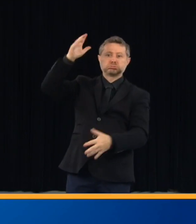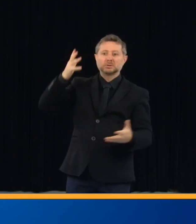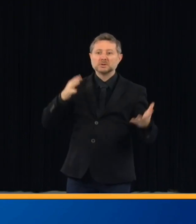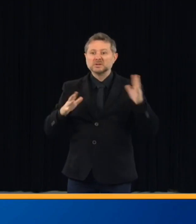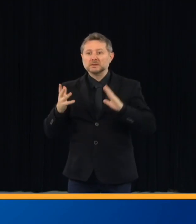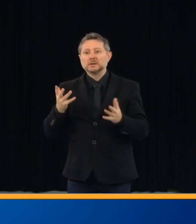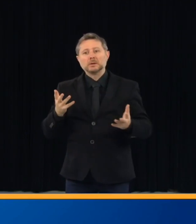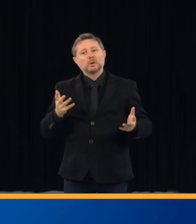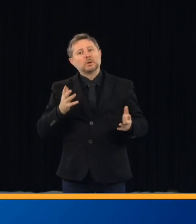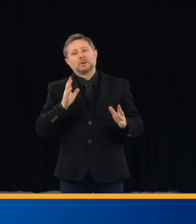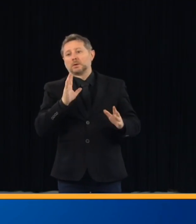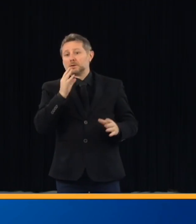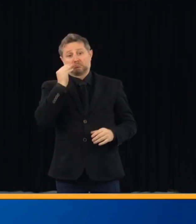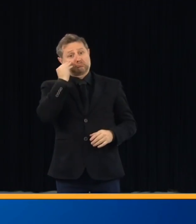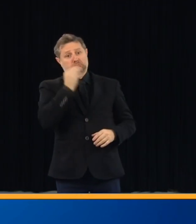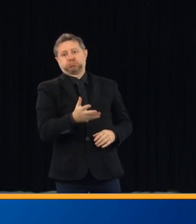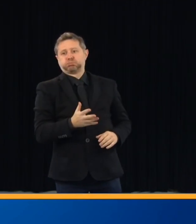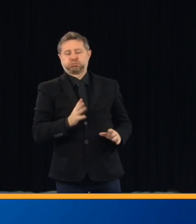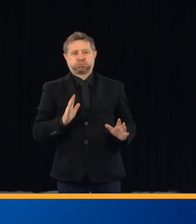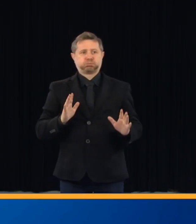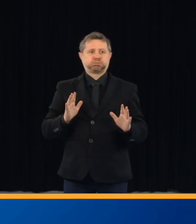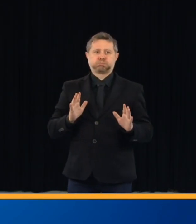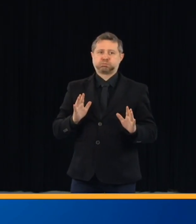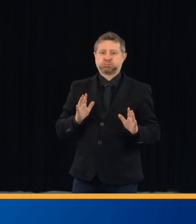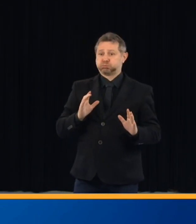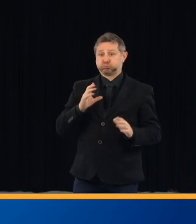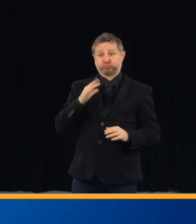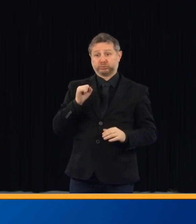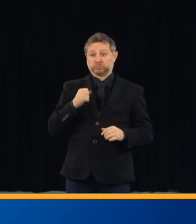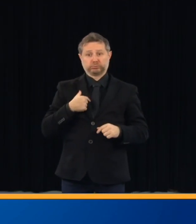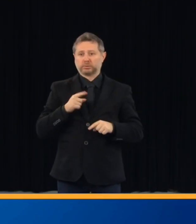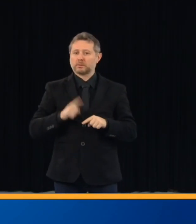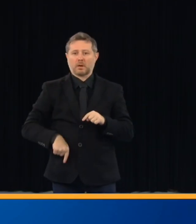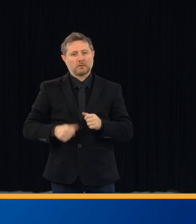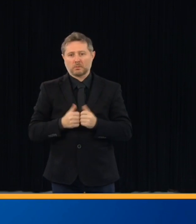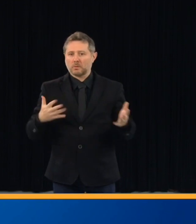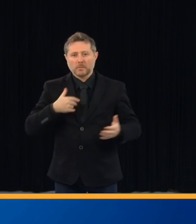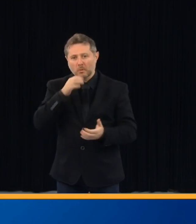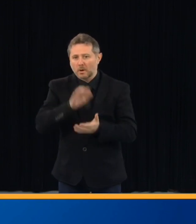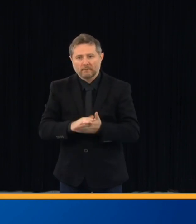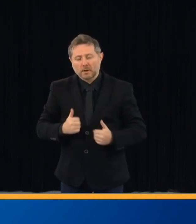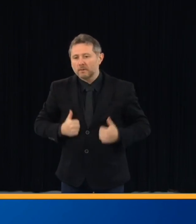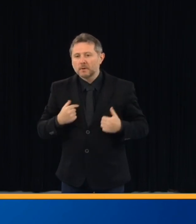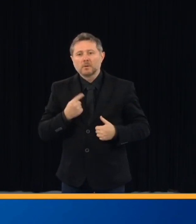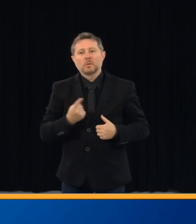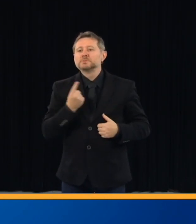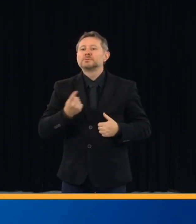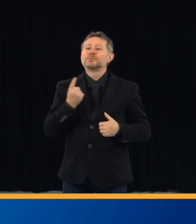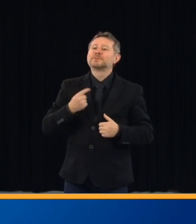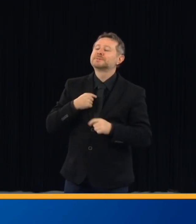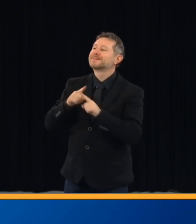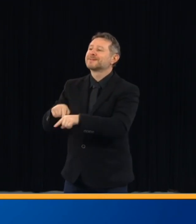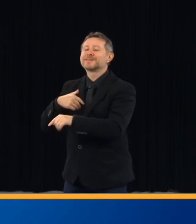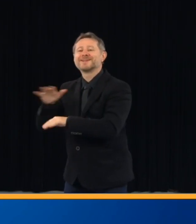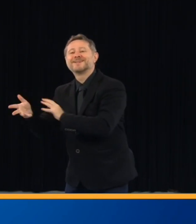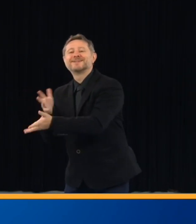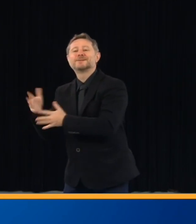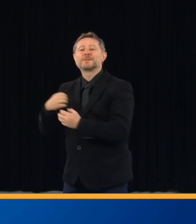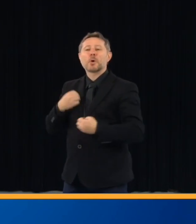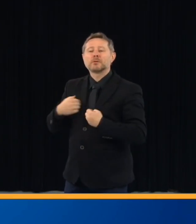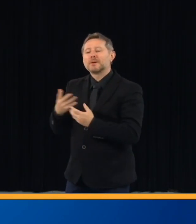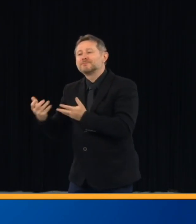me tell you, I don't know how I would do it without it. I mean, I've always been emotionally dependent on my wife, but now I don't eat